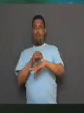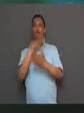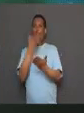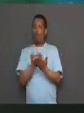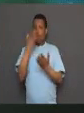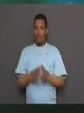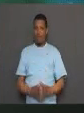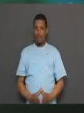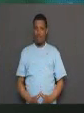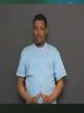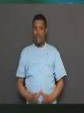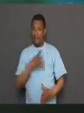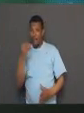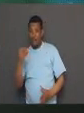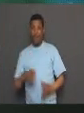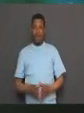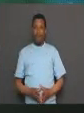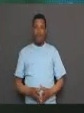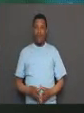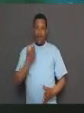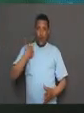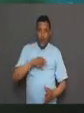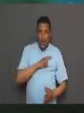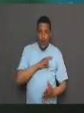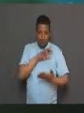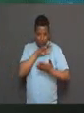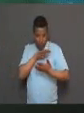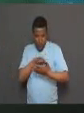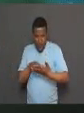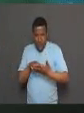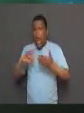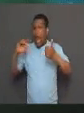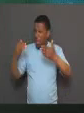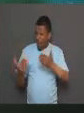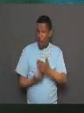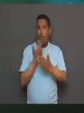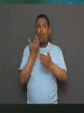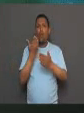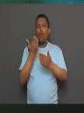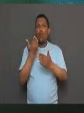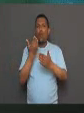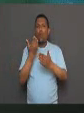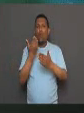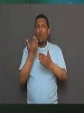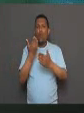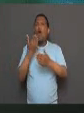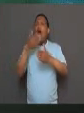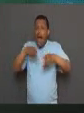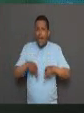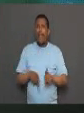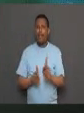economy. And we will study a new initiative called